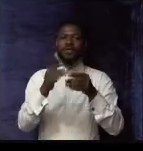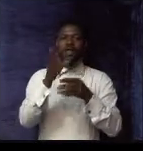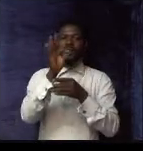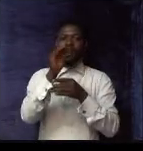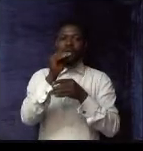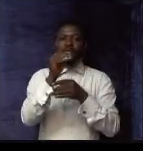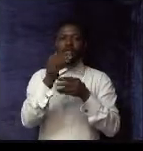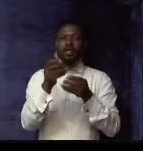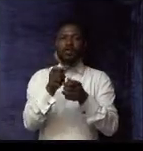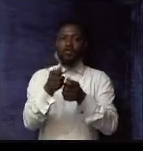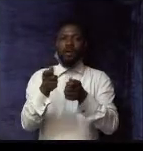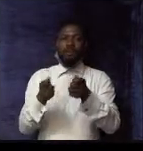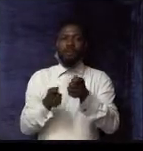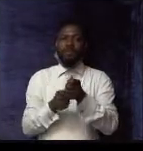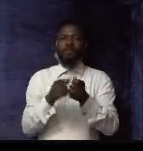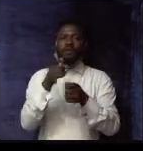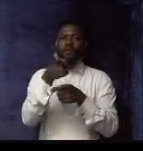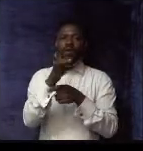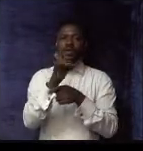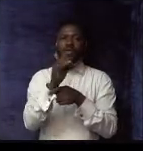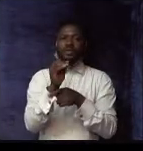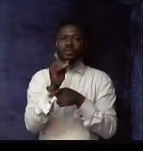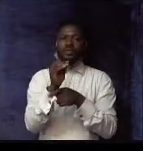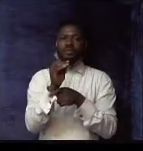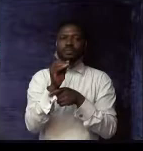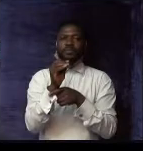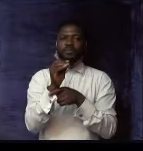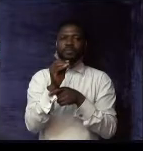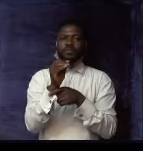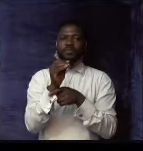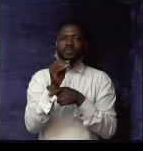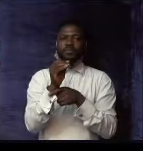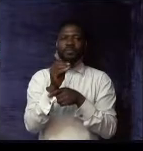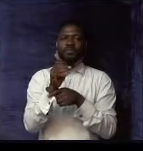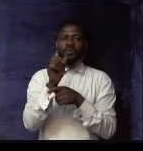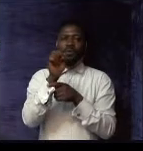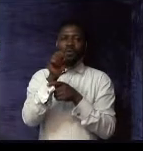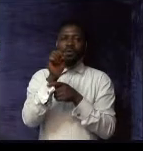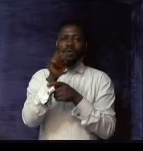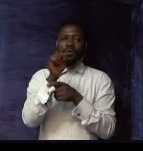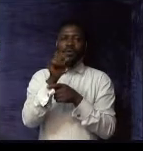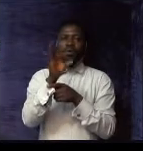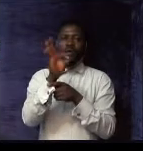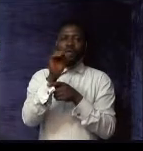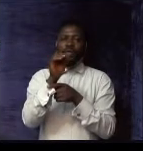Complementary 90, supplementary 180.